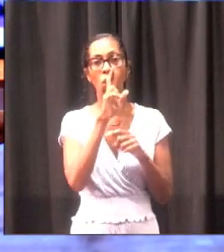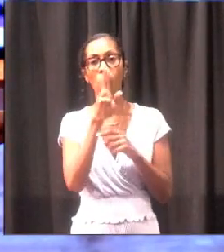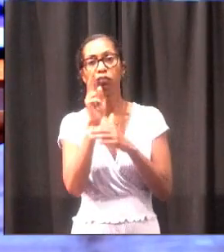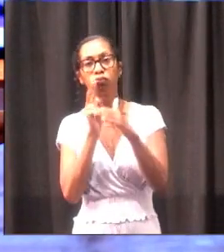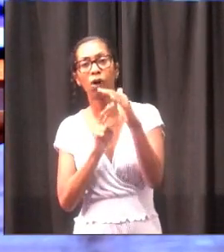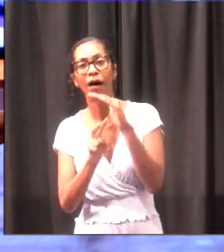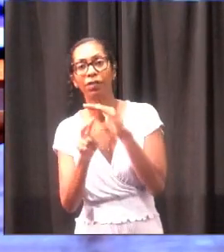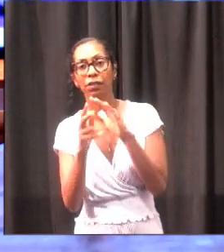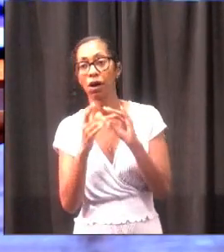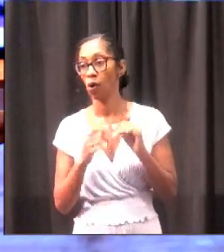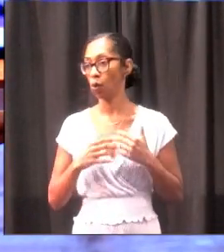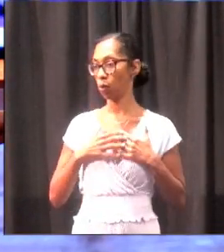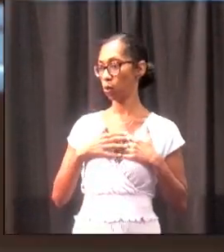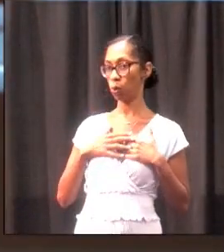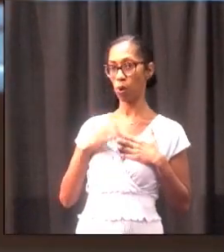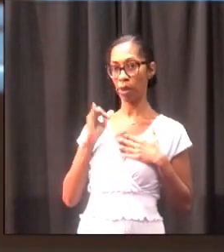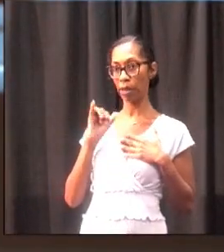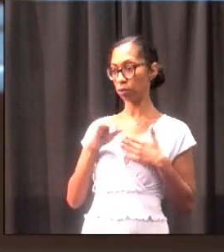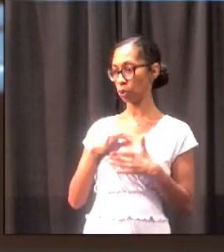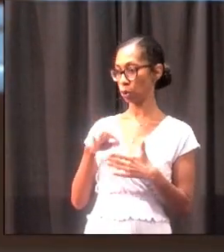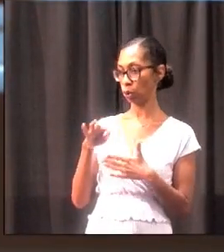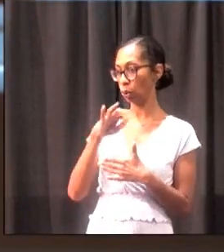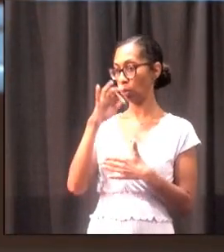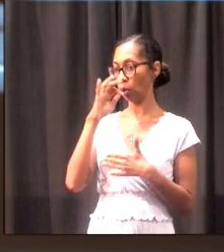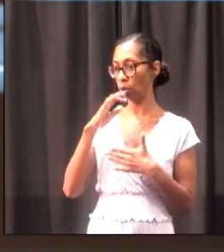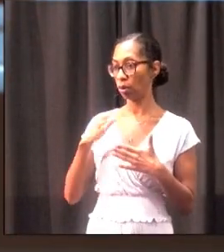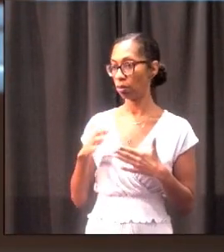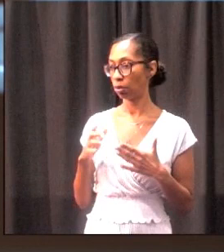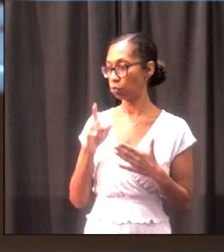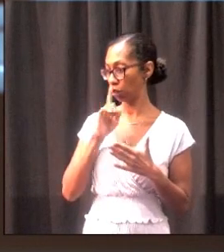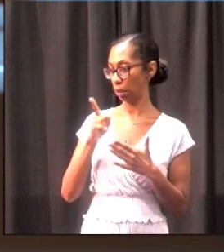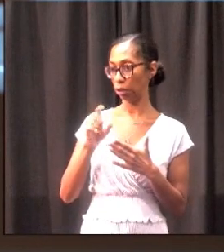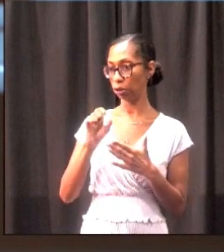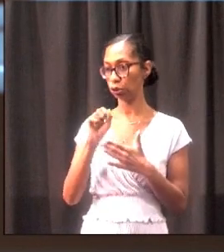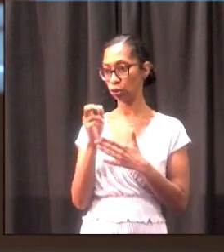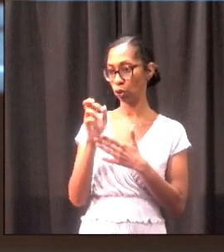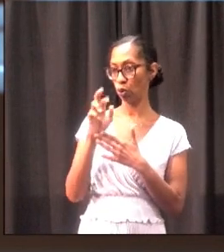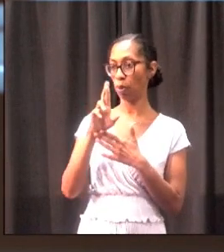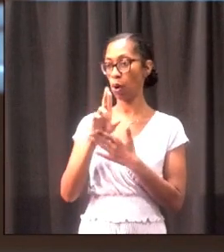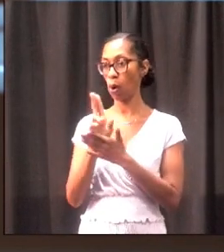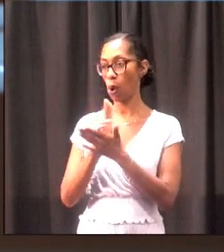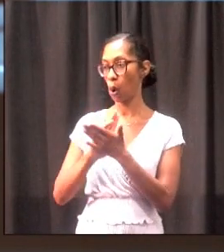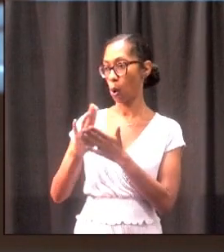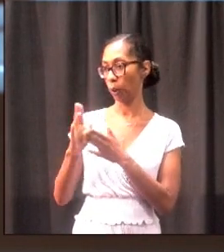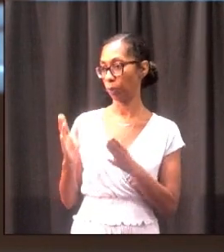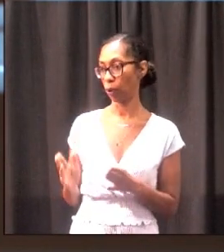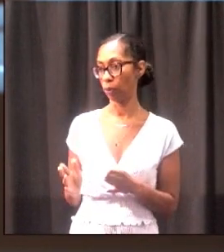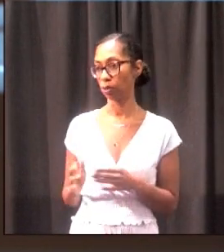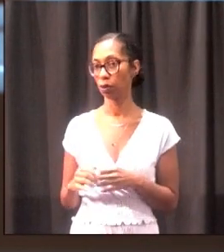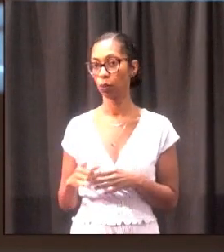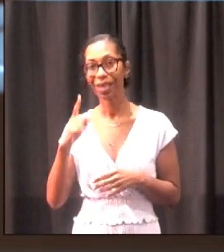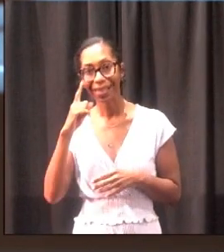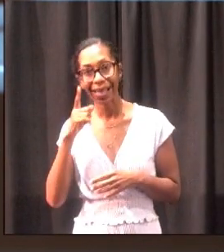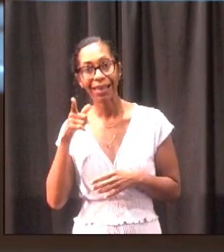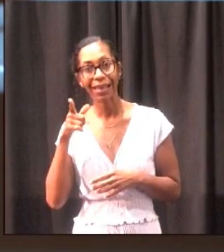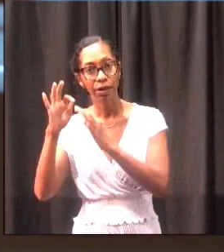oh, that must be a super holy being. We think they got it all